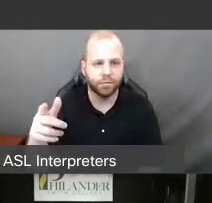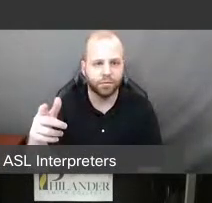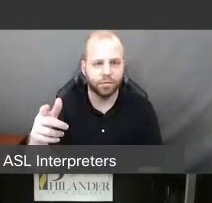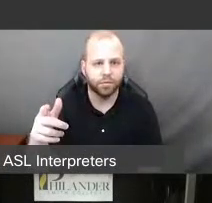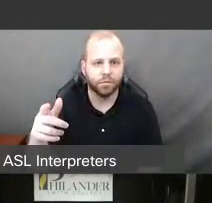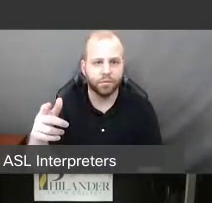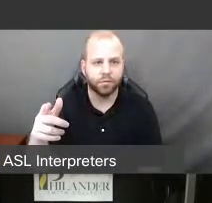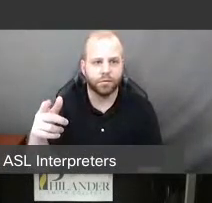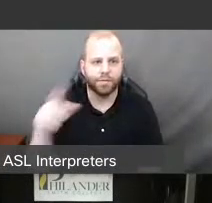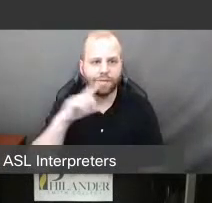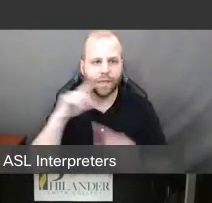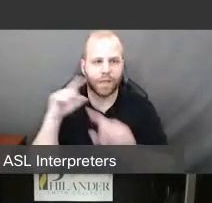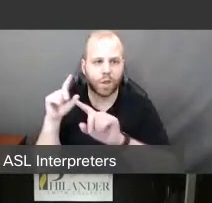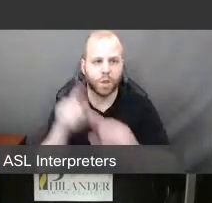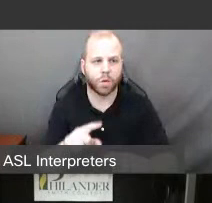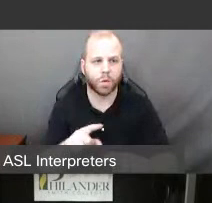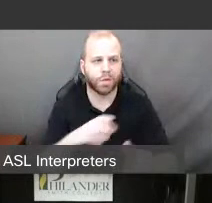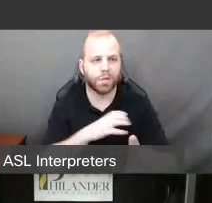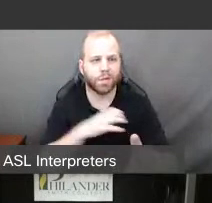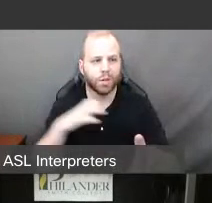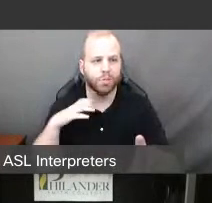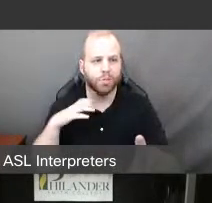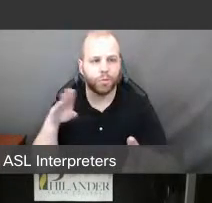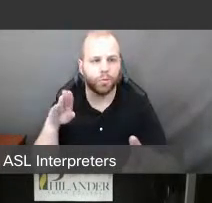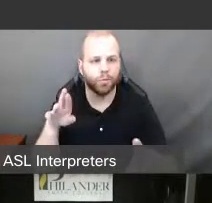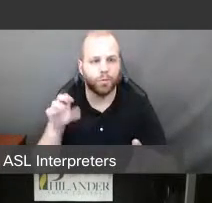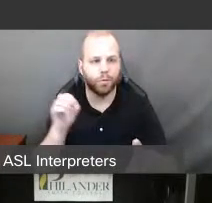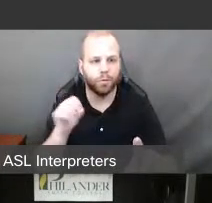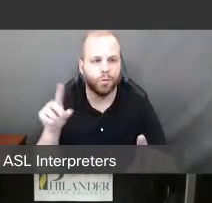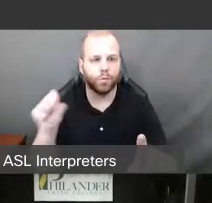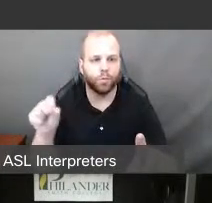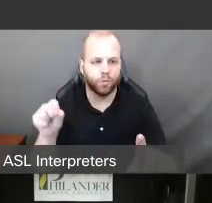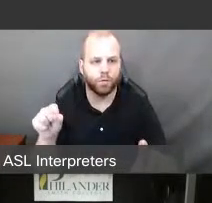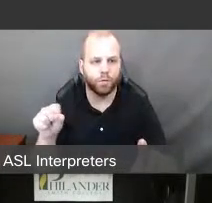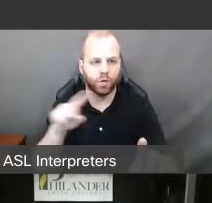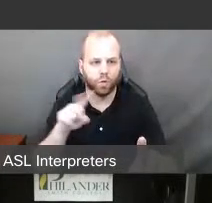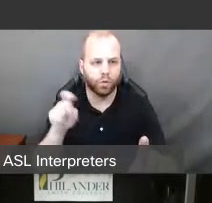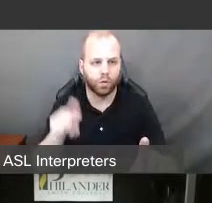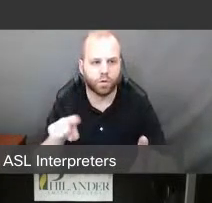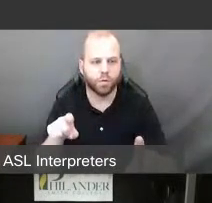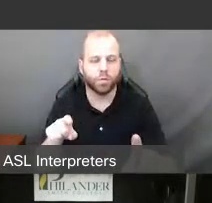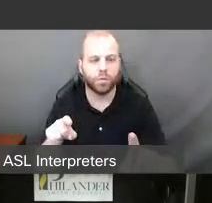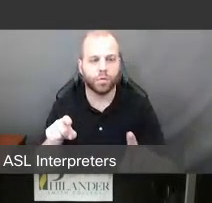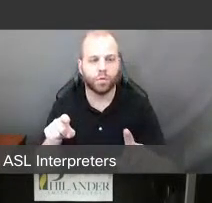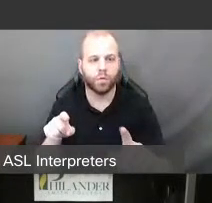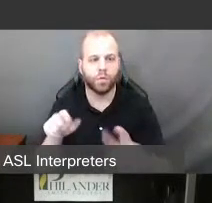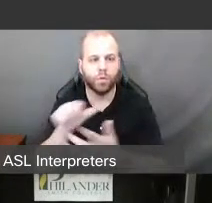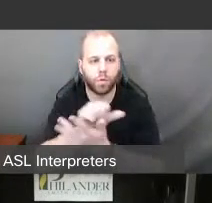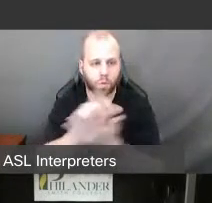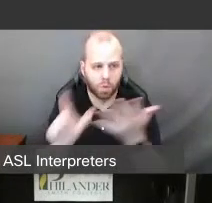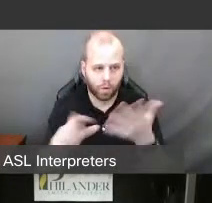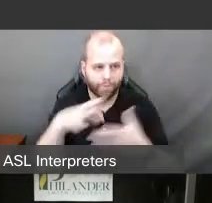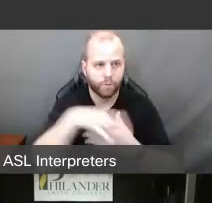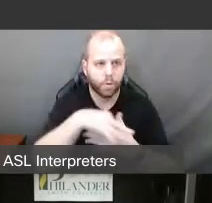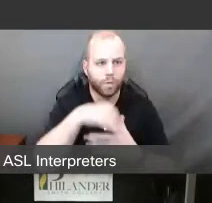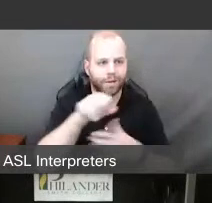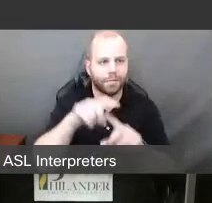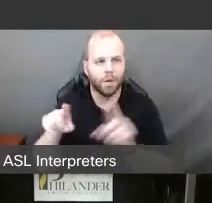Mr. Brooks' question as regarding he does not want to vote on one item on the consent